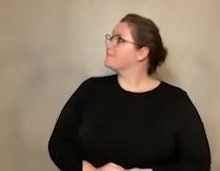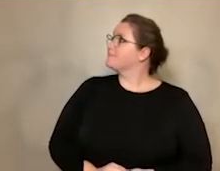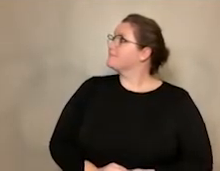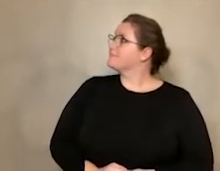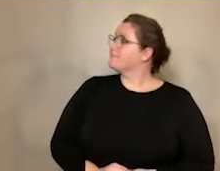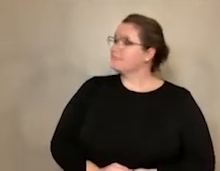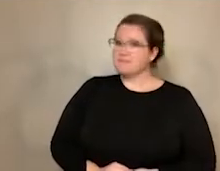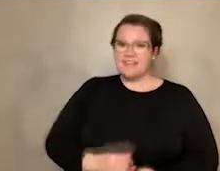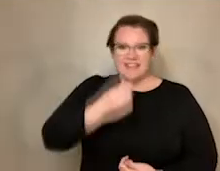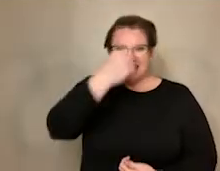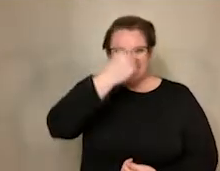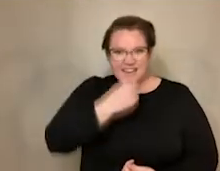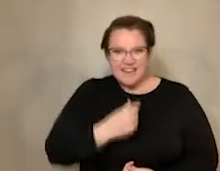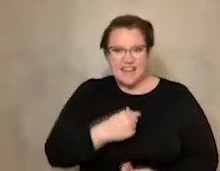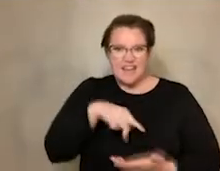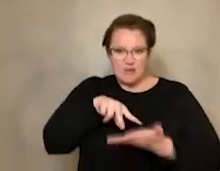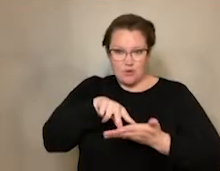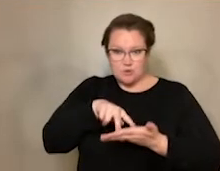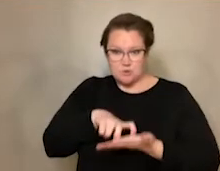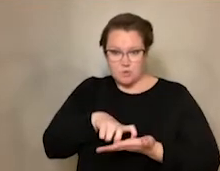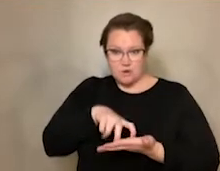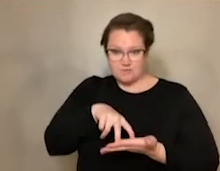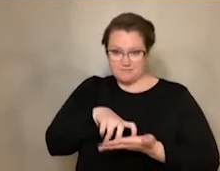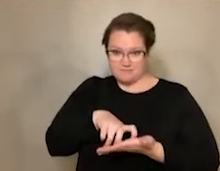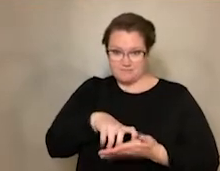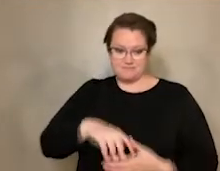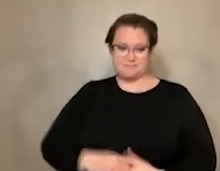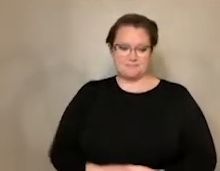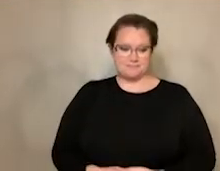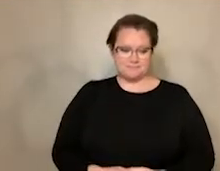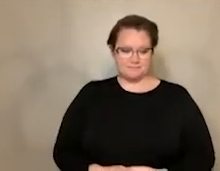This is the narrow squat.